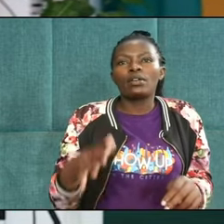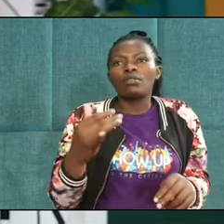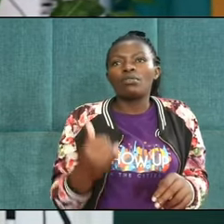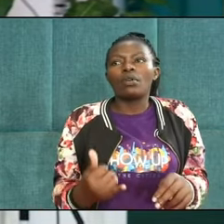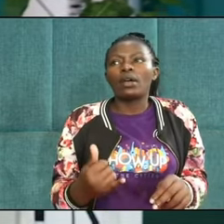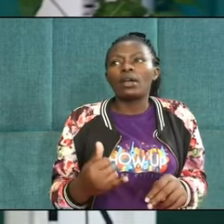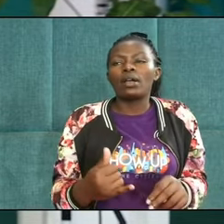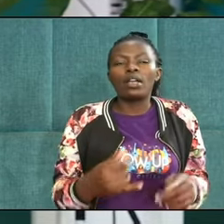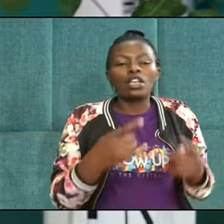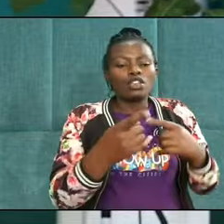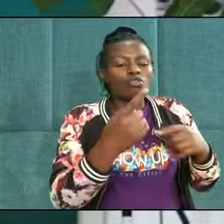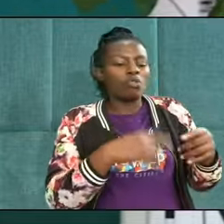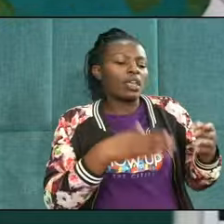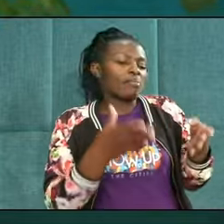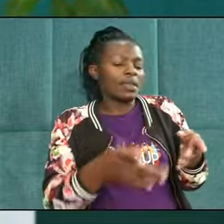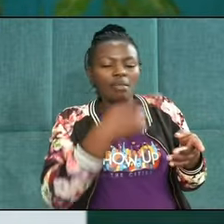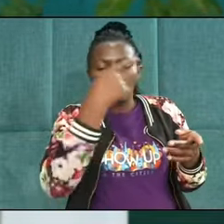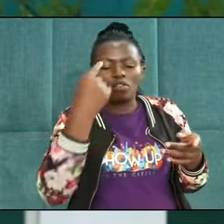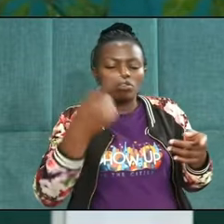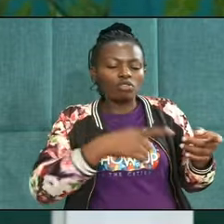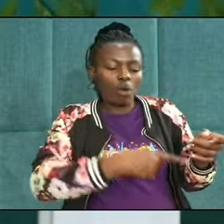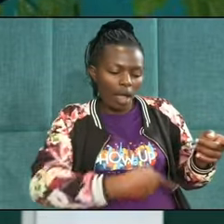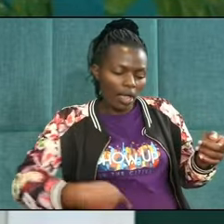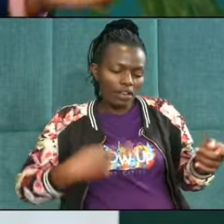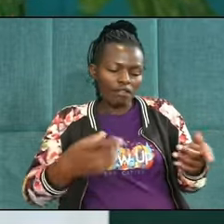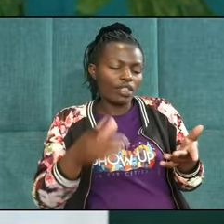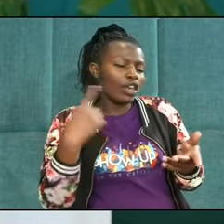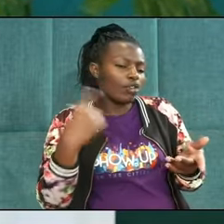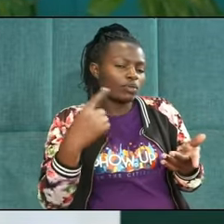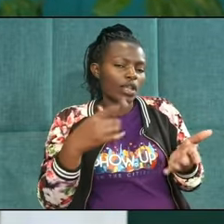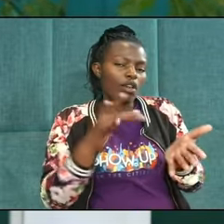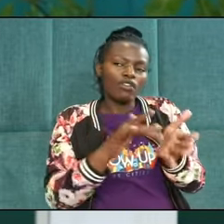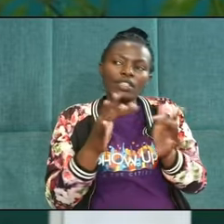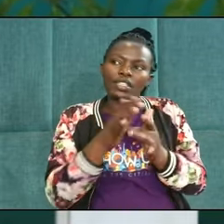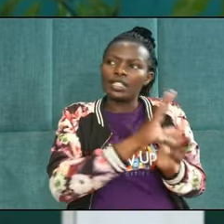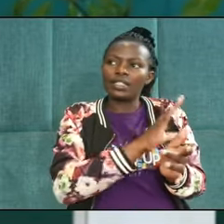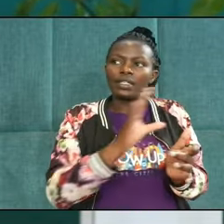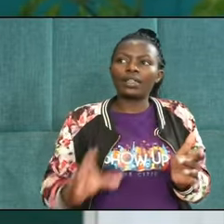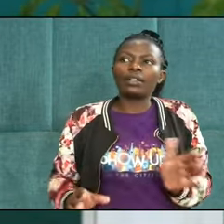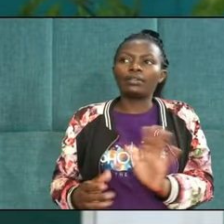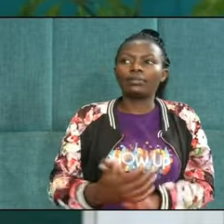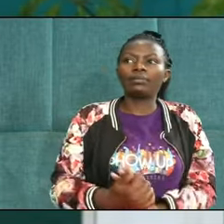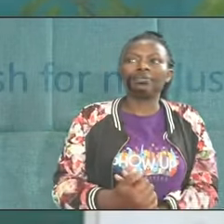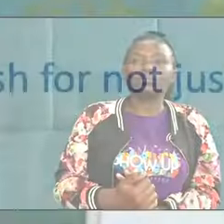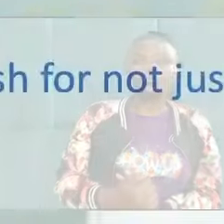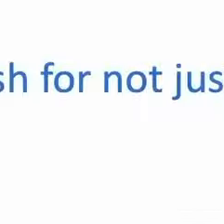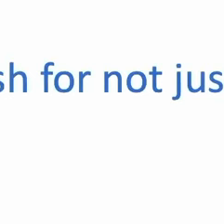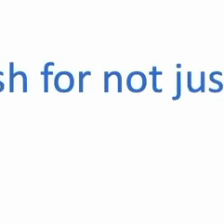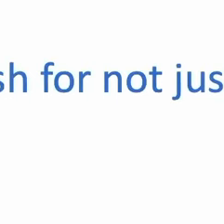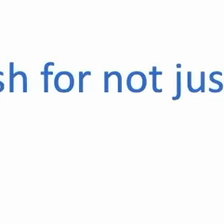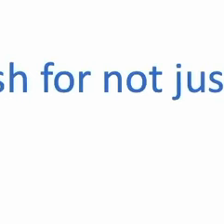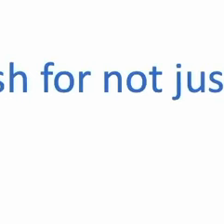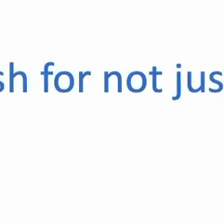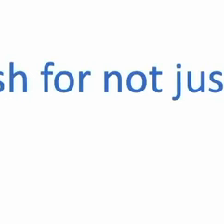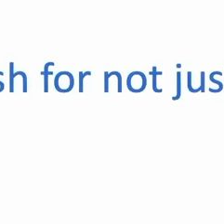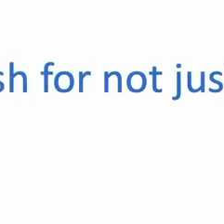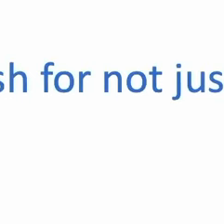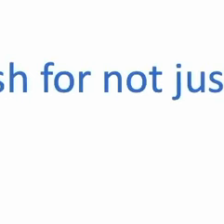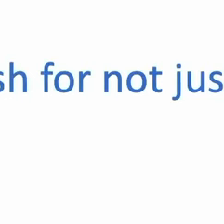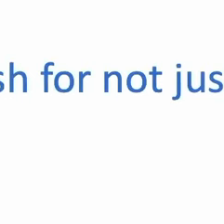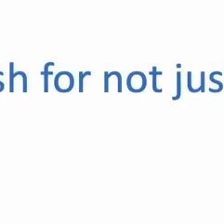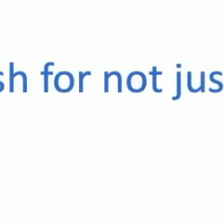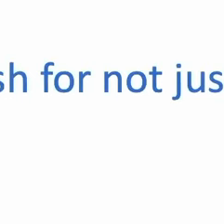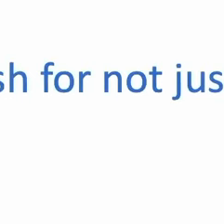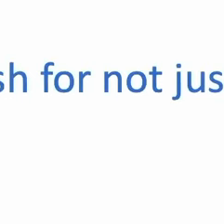you are hungry for the gospel of Jesus Christ. And that's how God operates with us. The third lesson is, God wants to